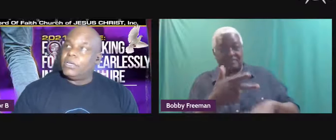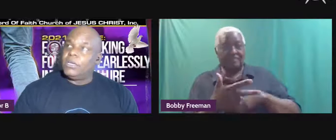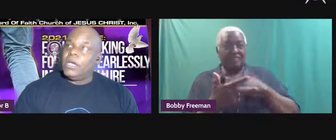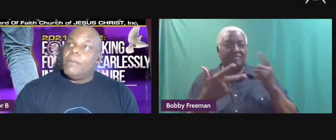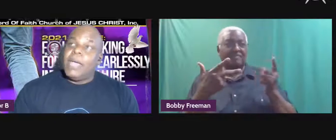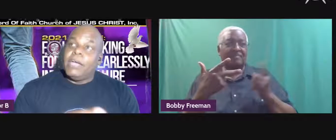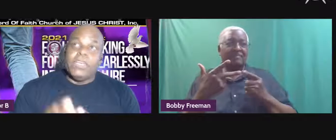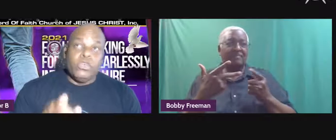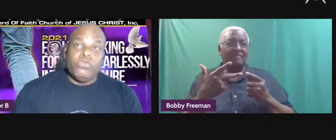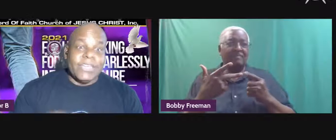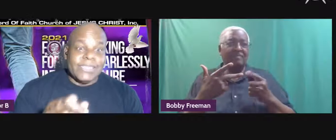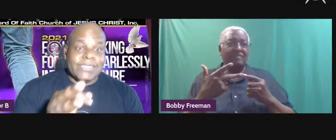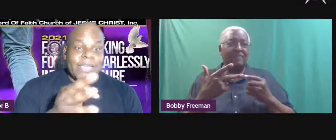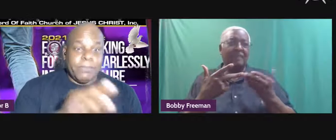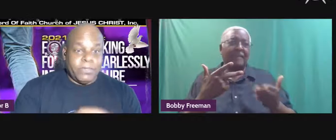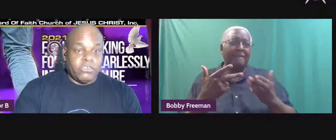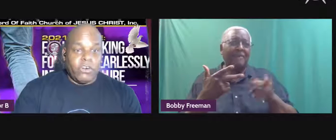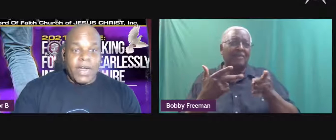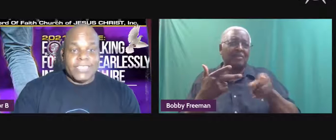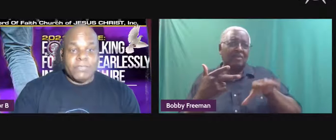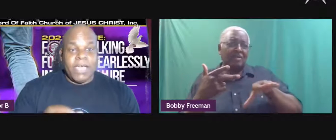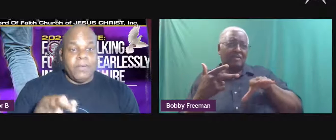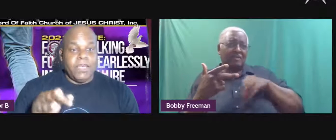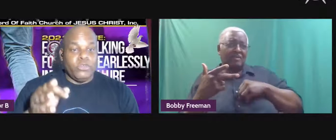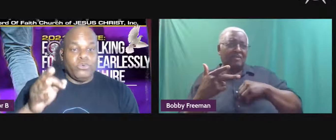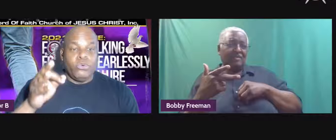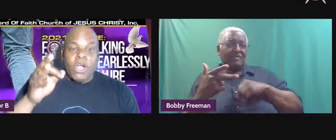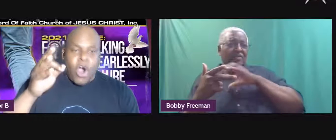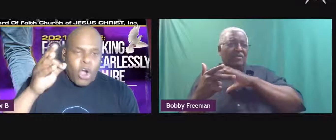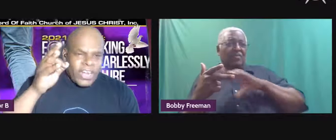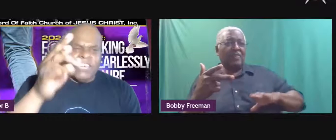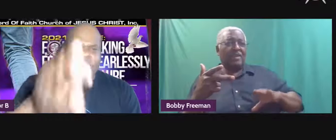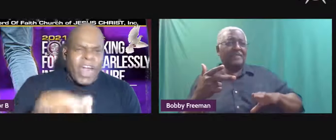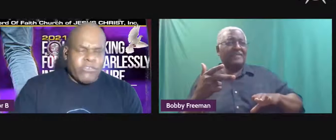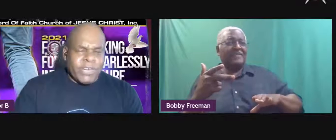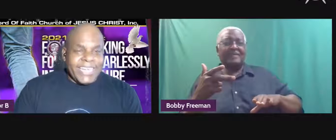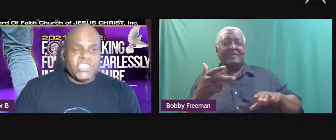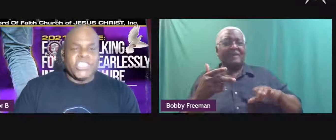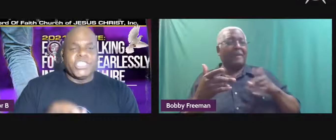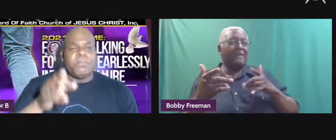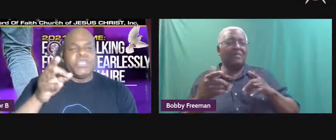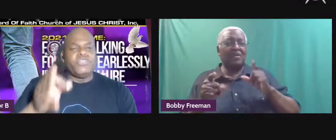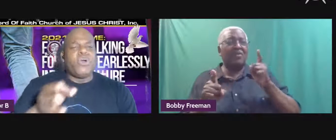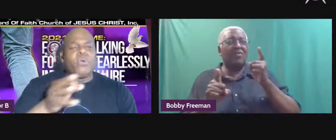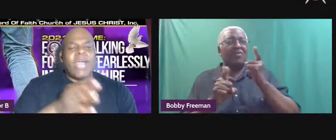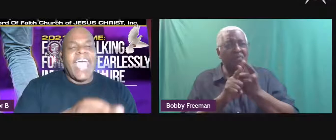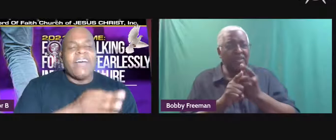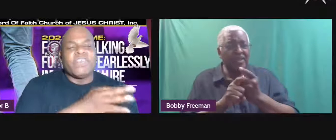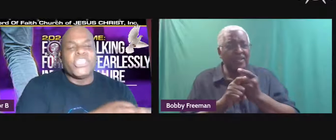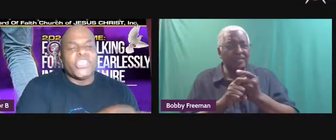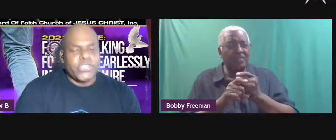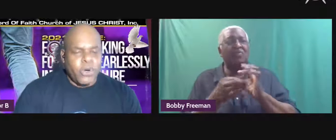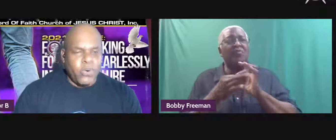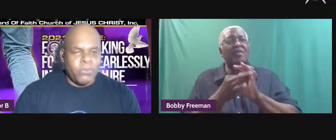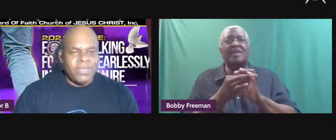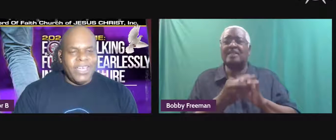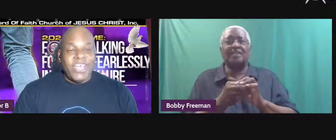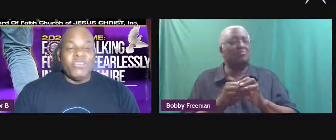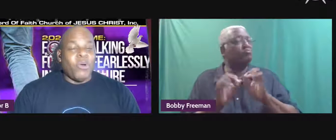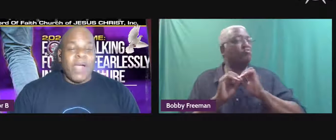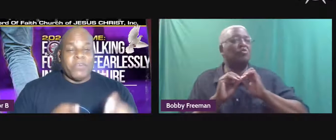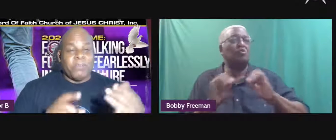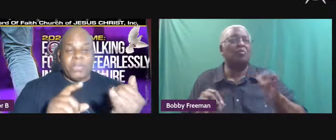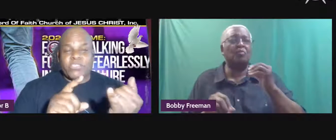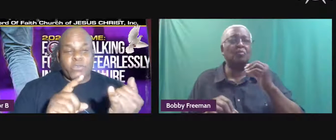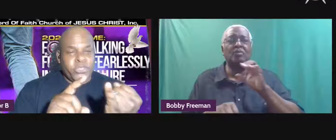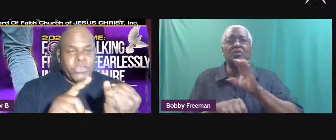connection point. Maybe you've accepted Christ. Maybe you are in right relationship, but you don't have a church home.